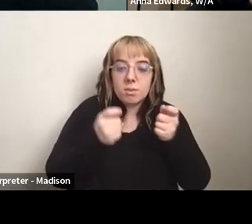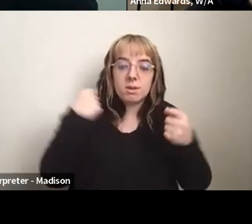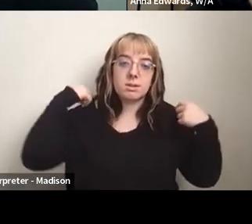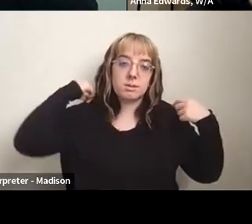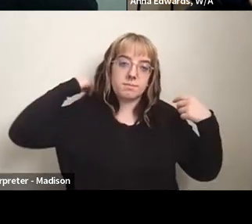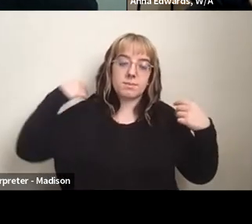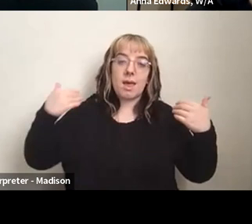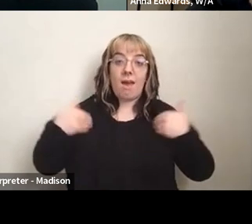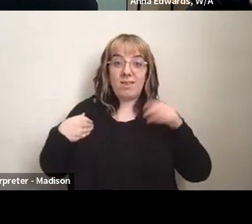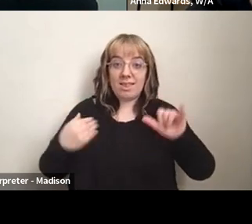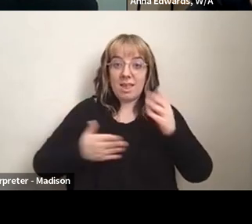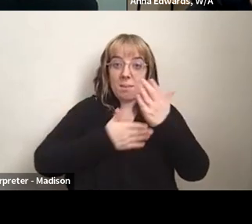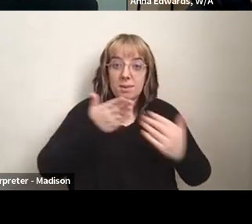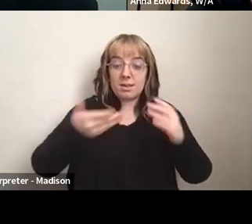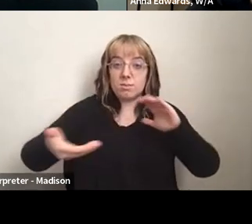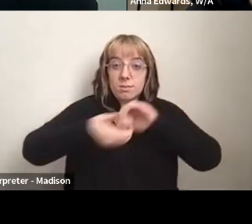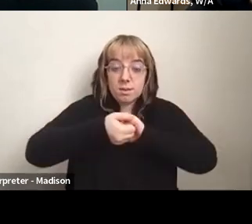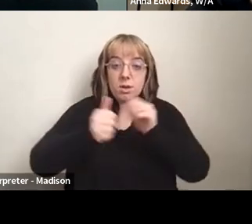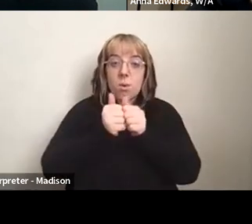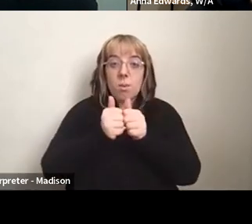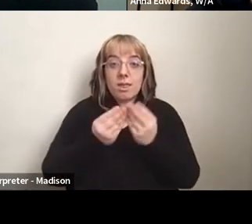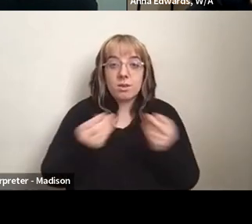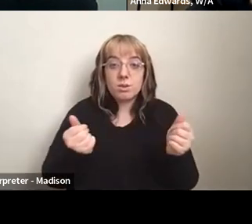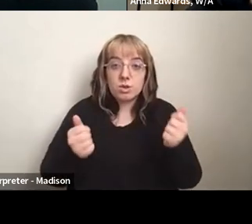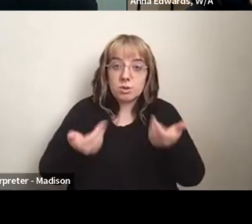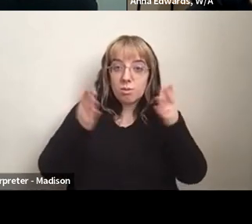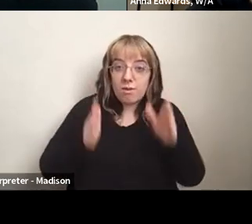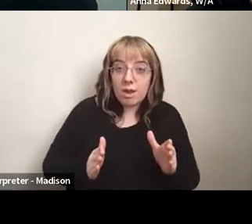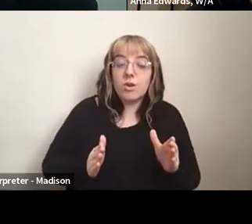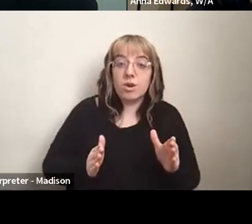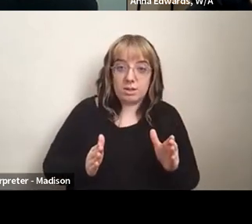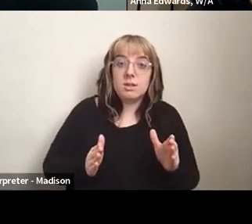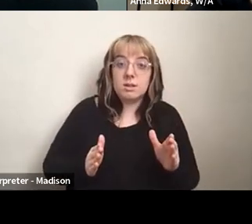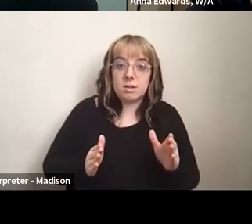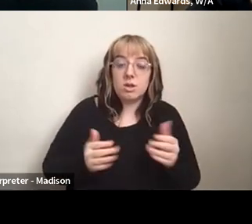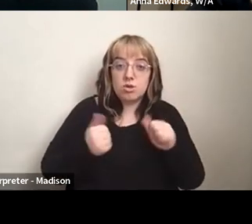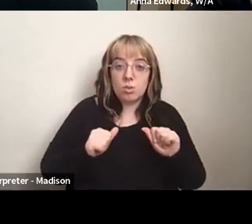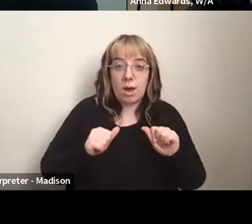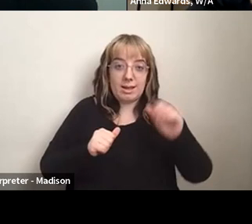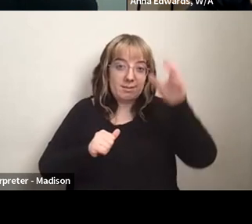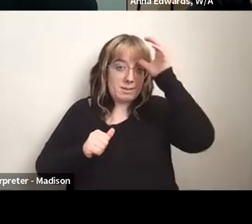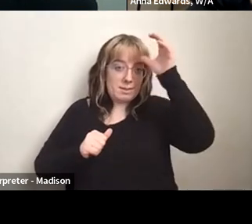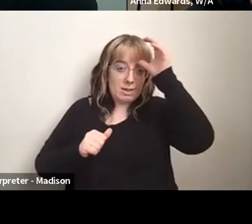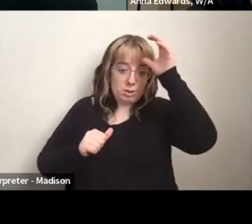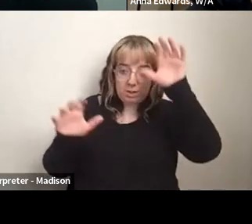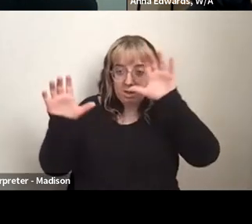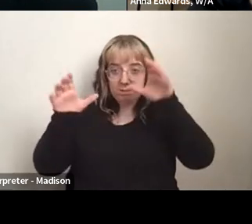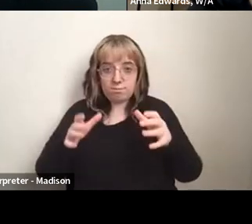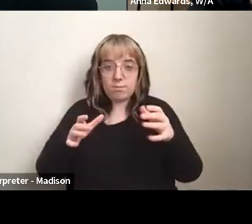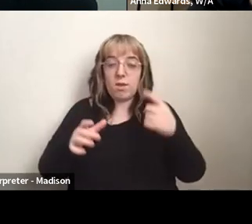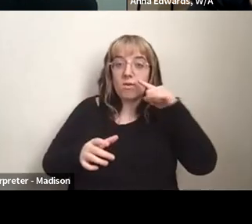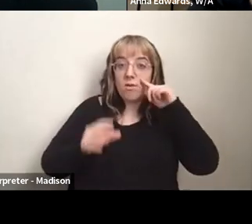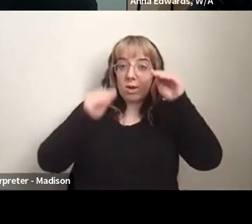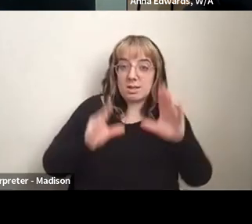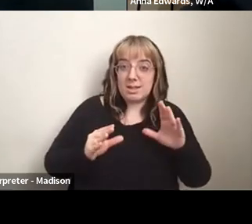that piece, partnering with the solutions provider to contextualize it for the educators in